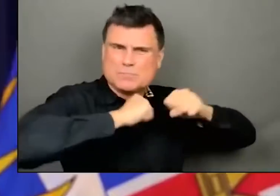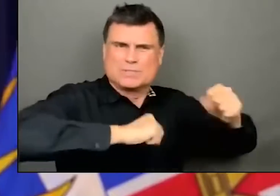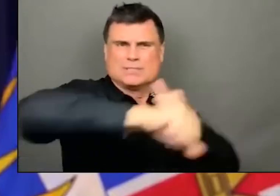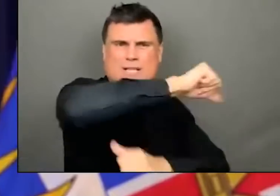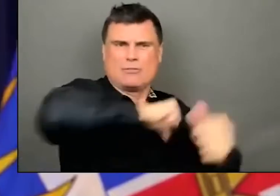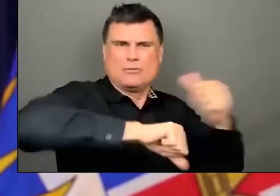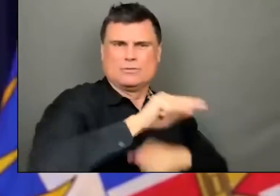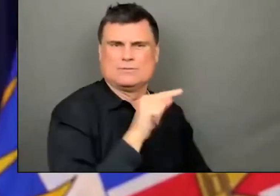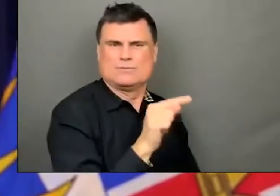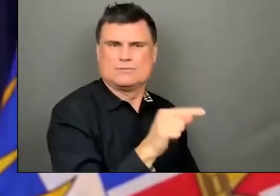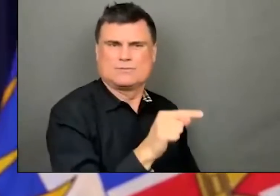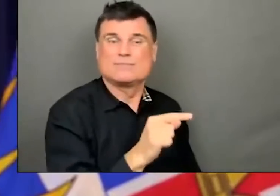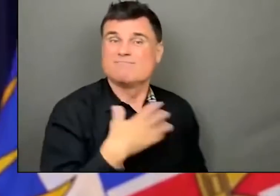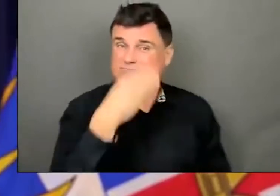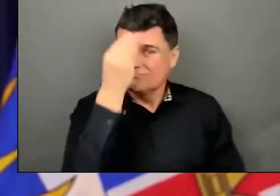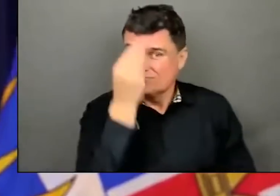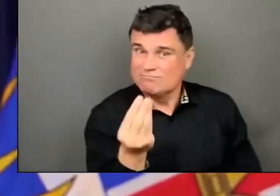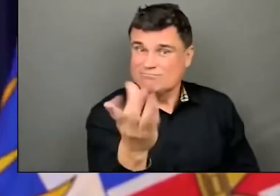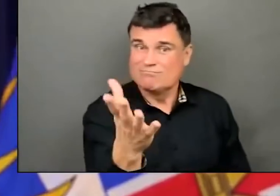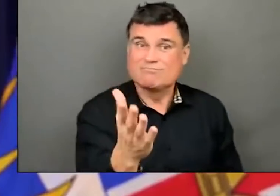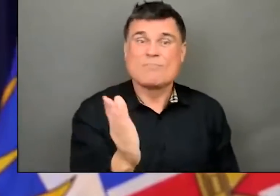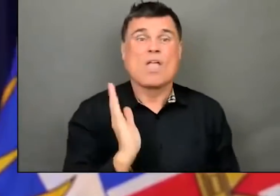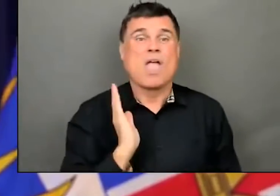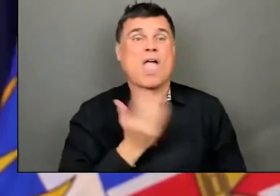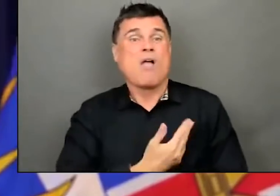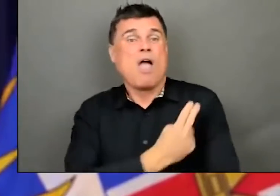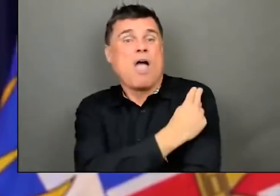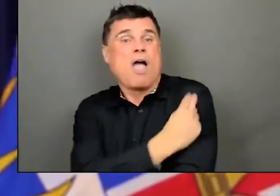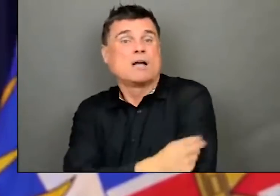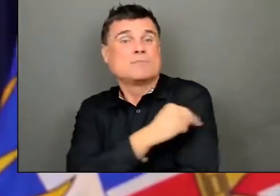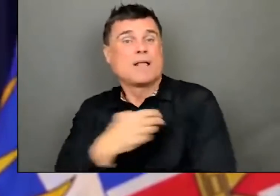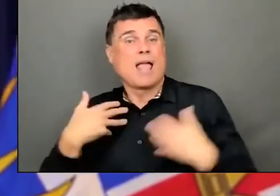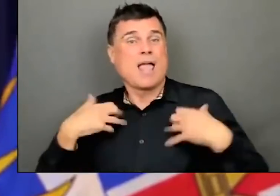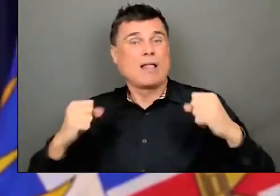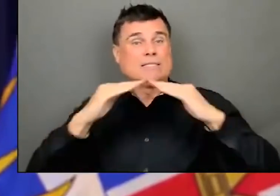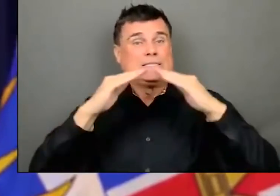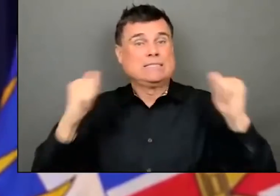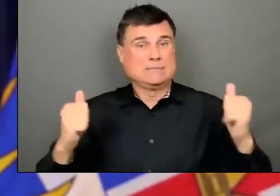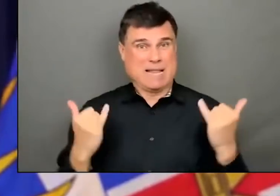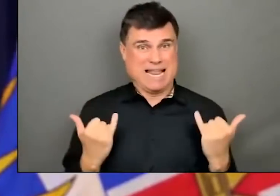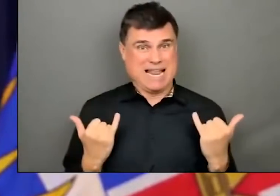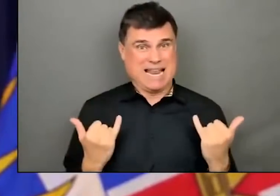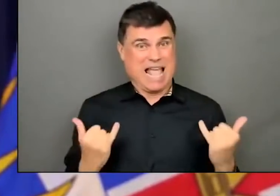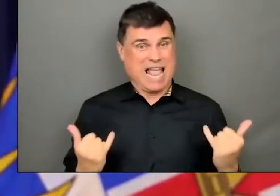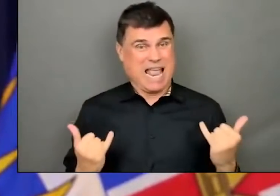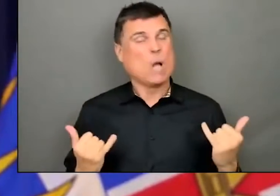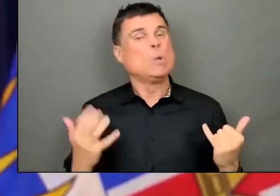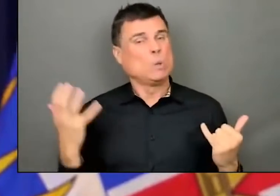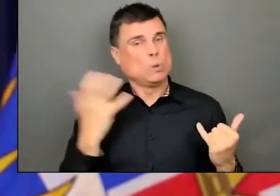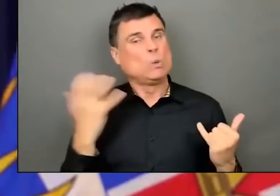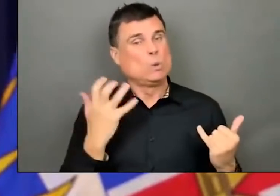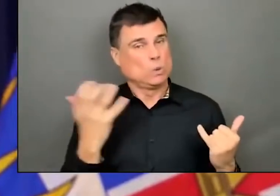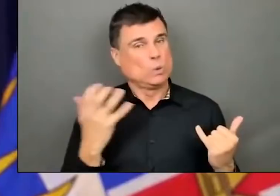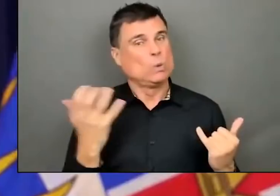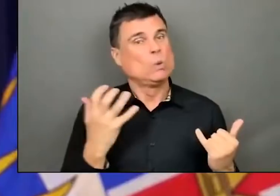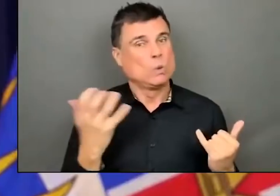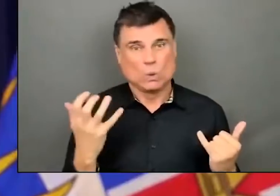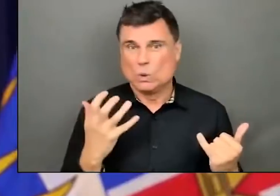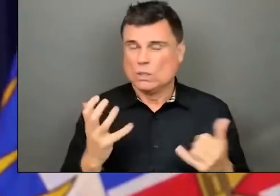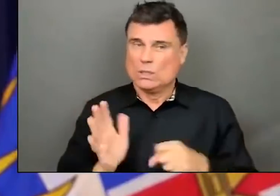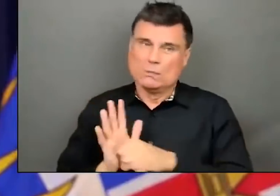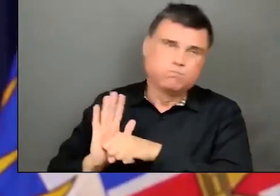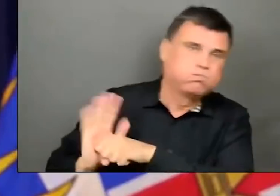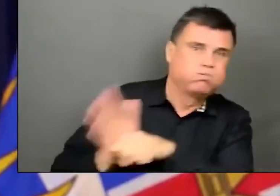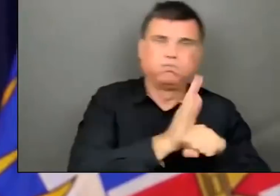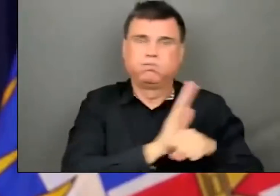province. With this in mind, I want to remind everybody that it is now a requirement for visitors at any of our acute care